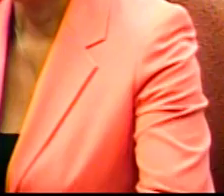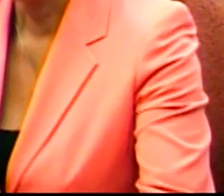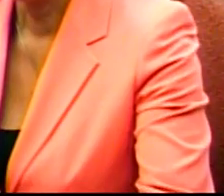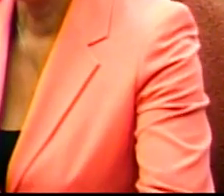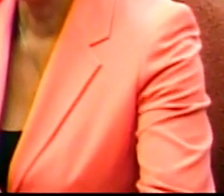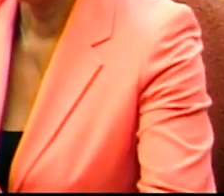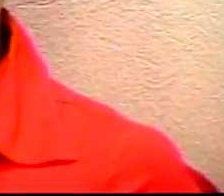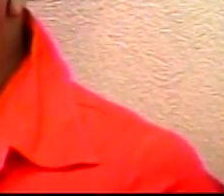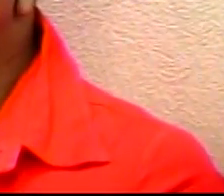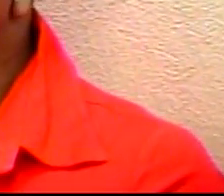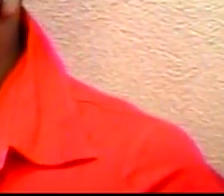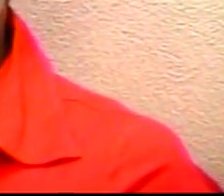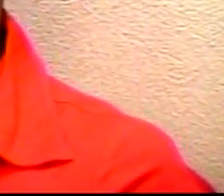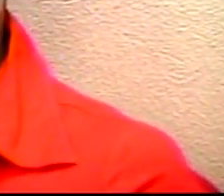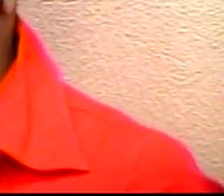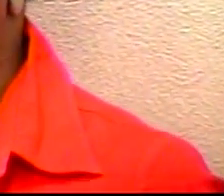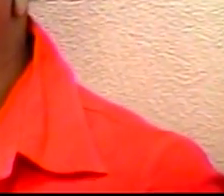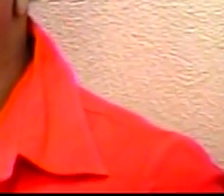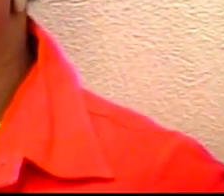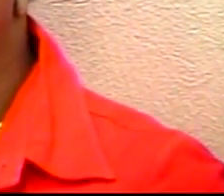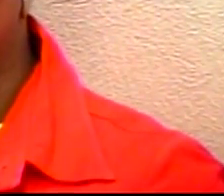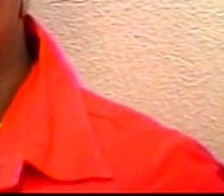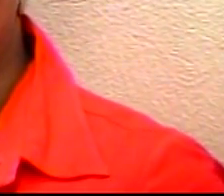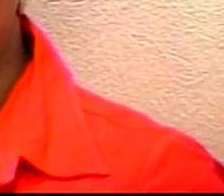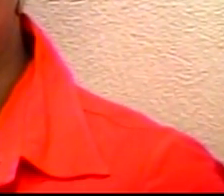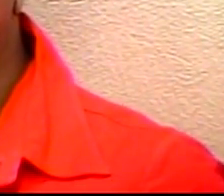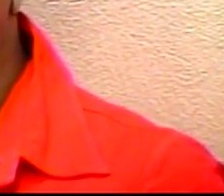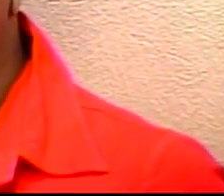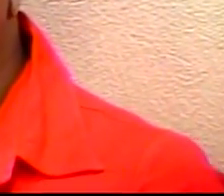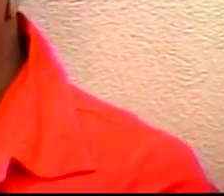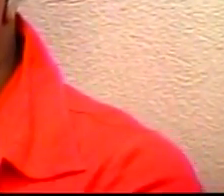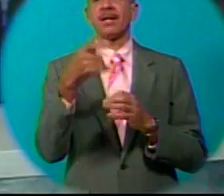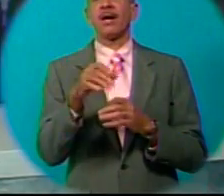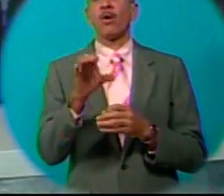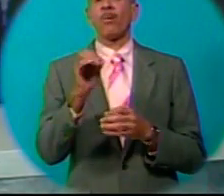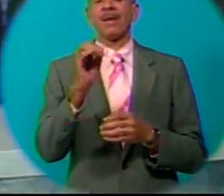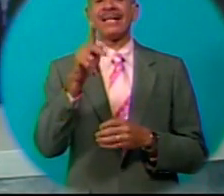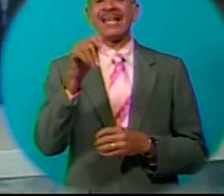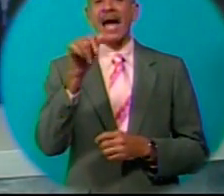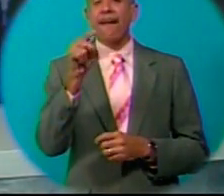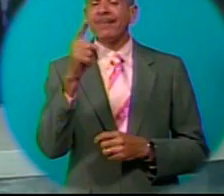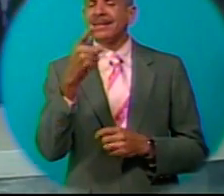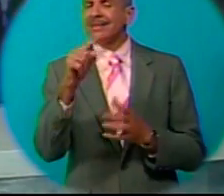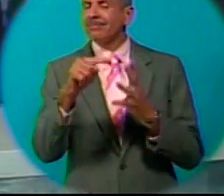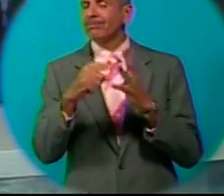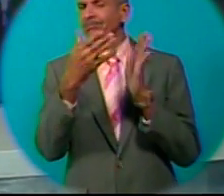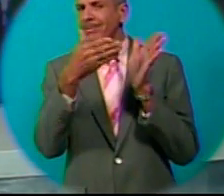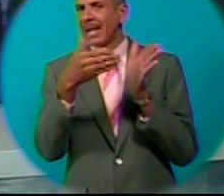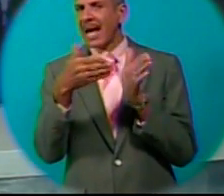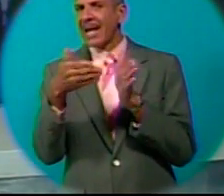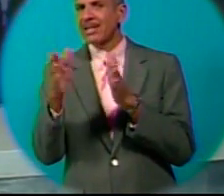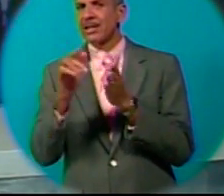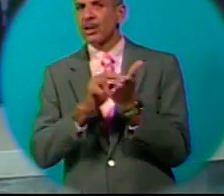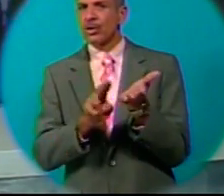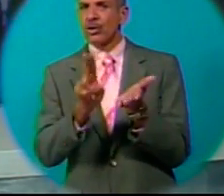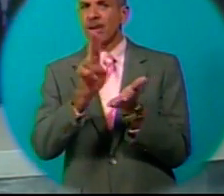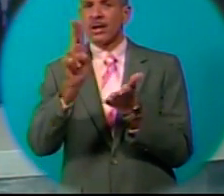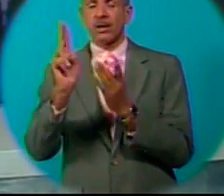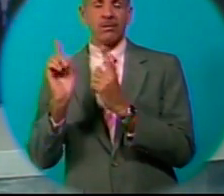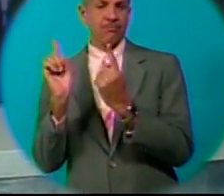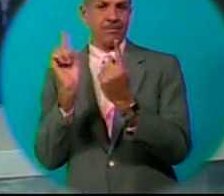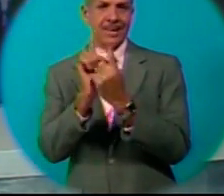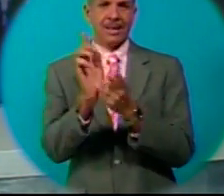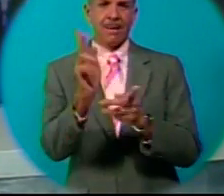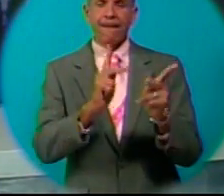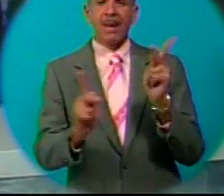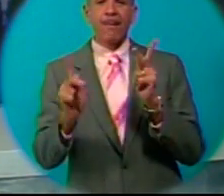other member territories, sharing her vision for the open campus. She says the campus intends to take the UE to the people. She